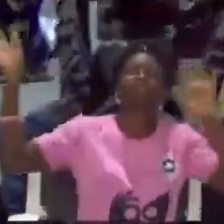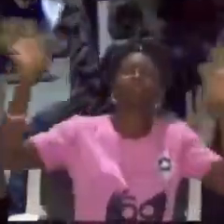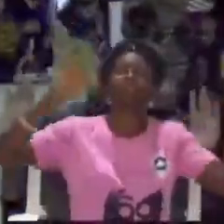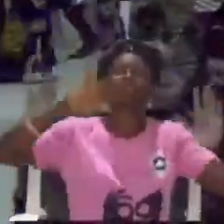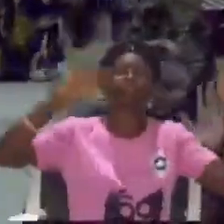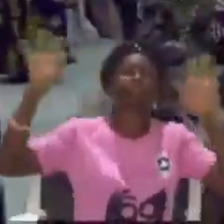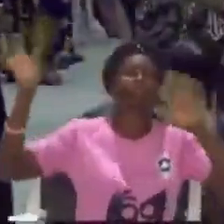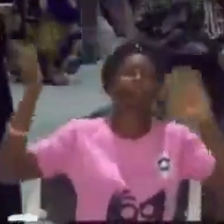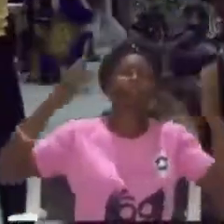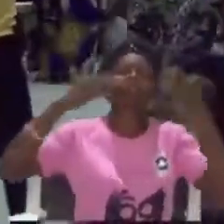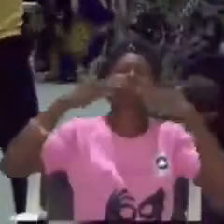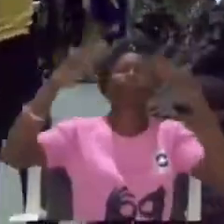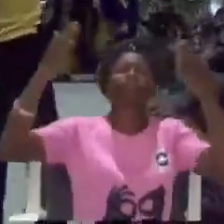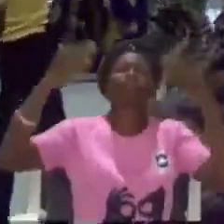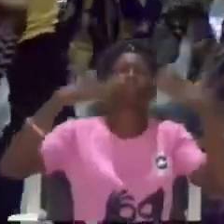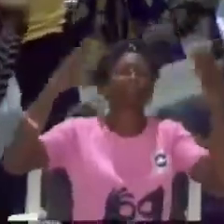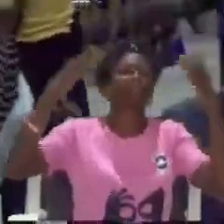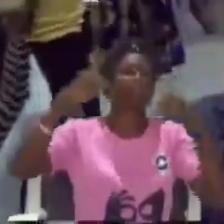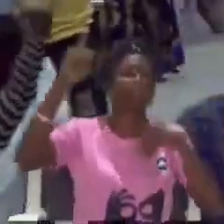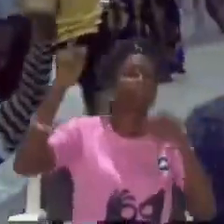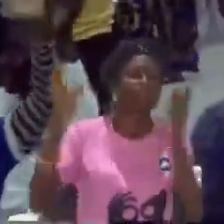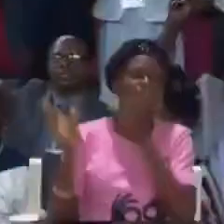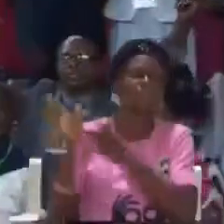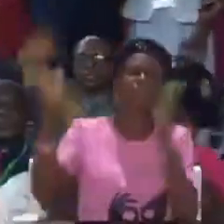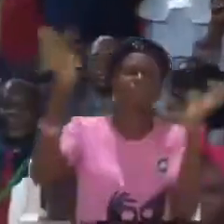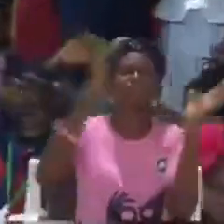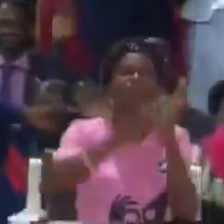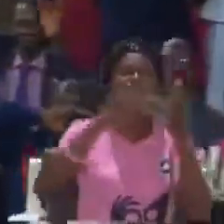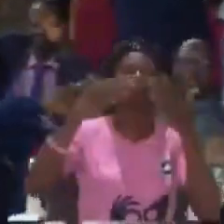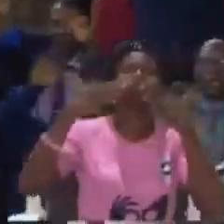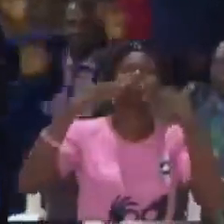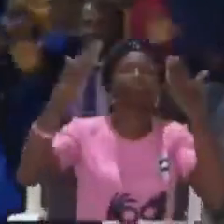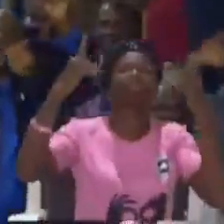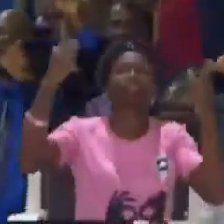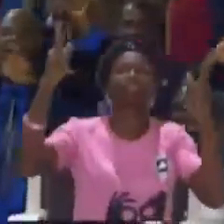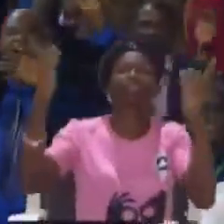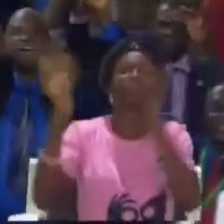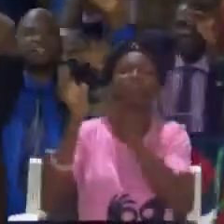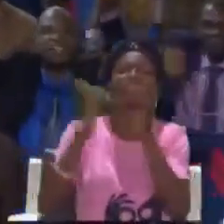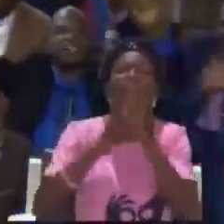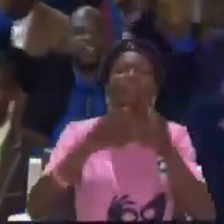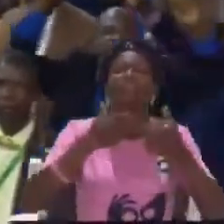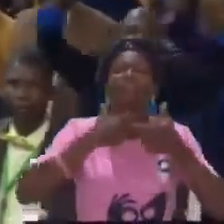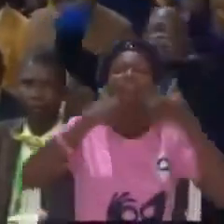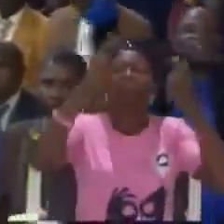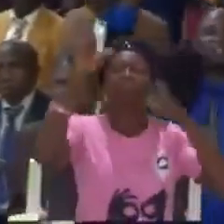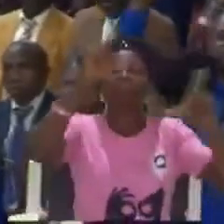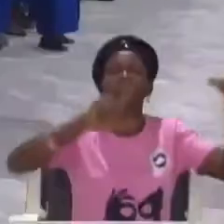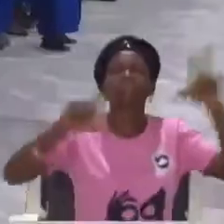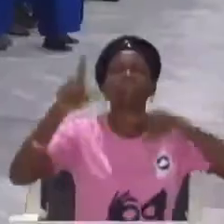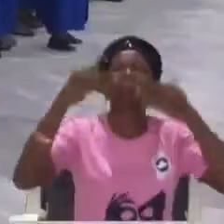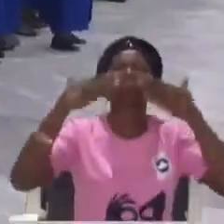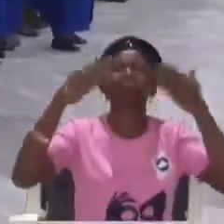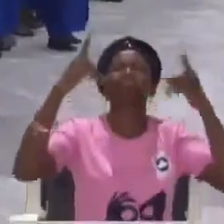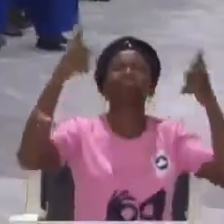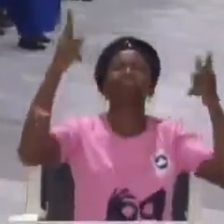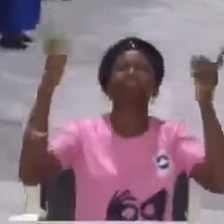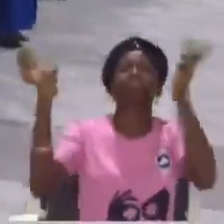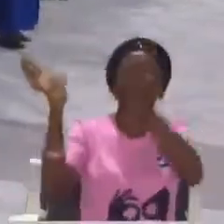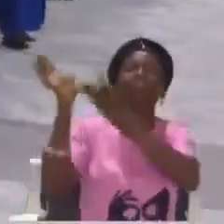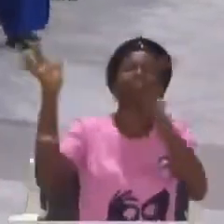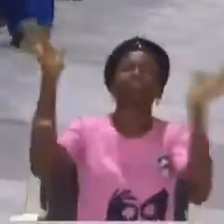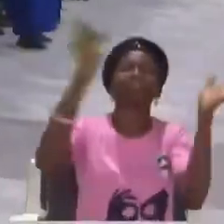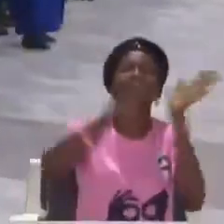One more time, thank you, Jesus. One more time, thank you, Jesus.